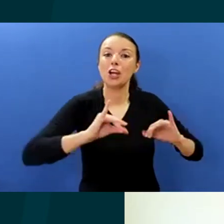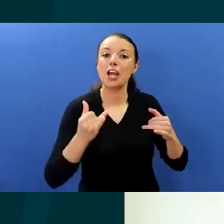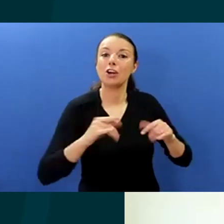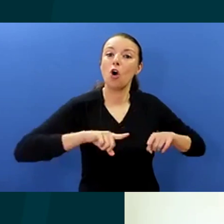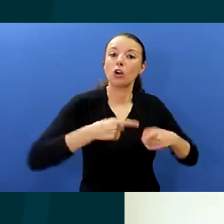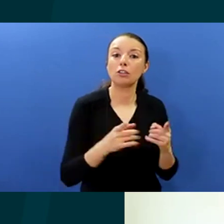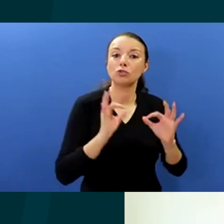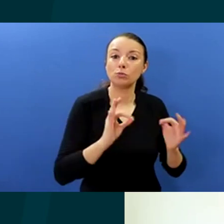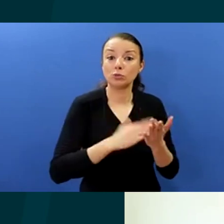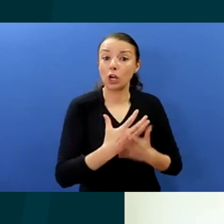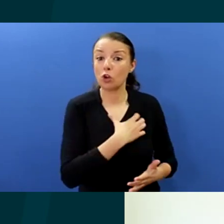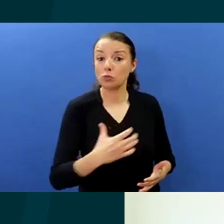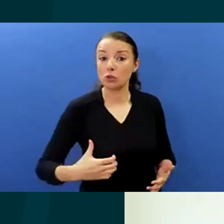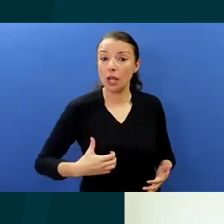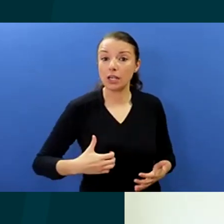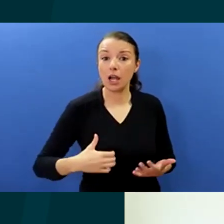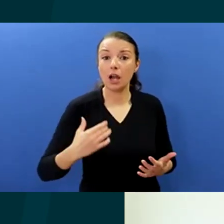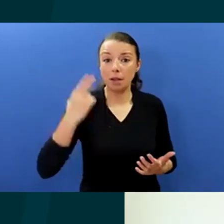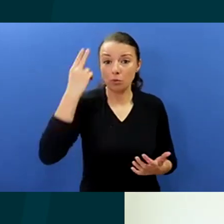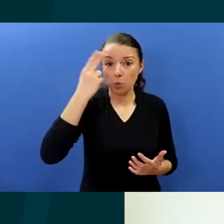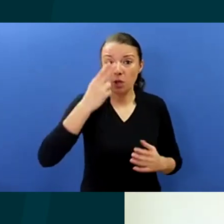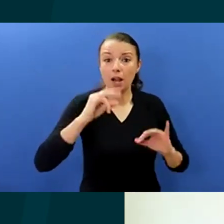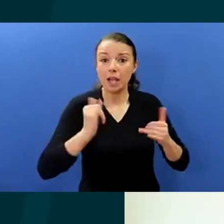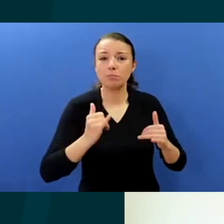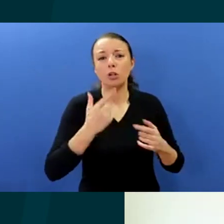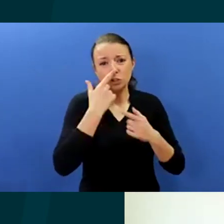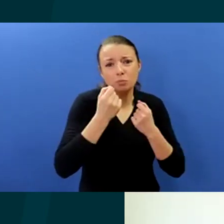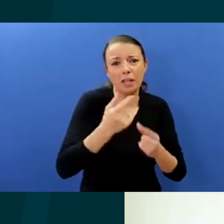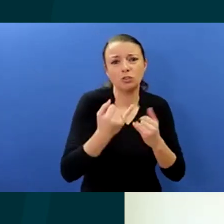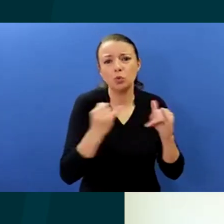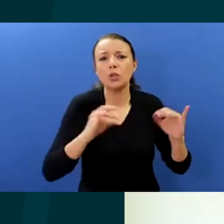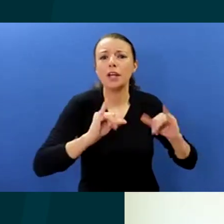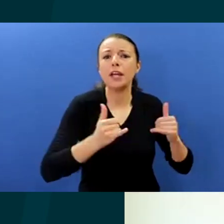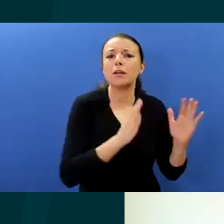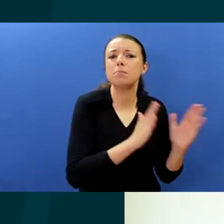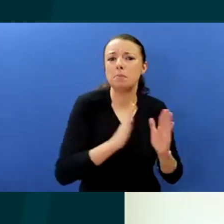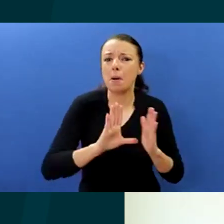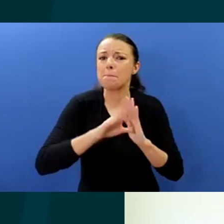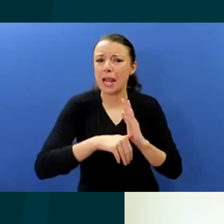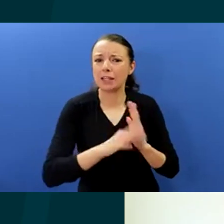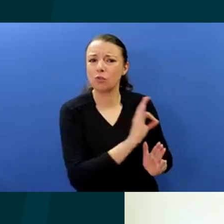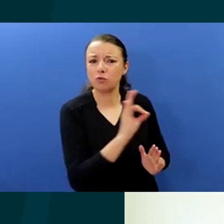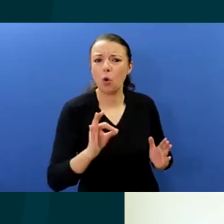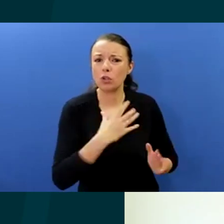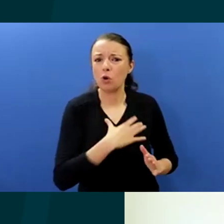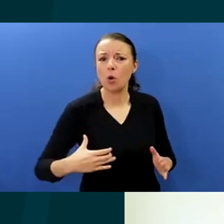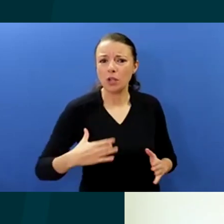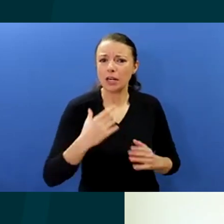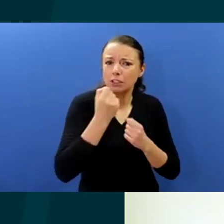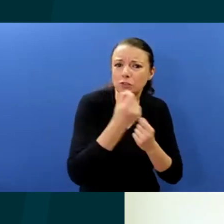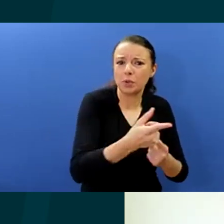also efficient, effective management, for example, of communal policy. I was fascinated